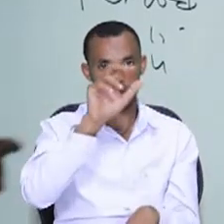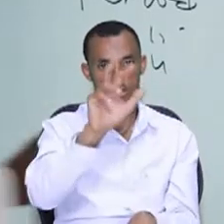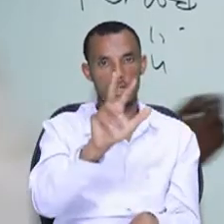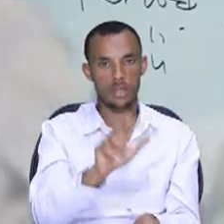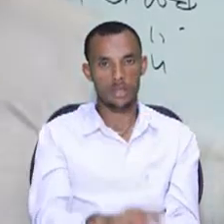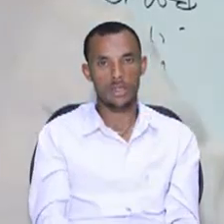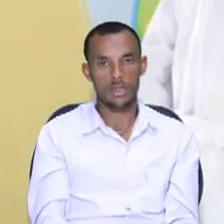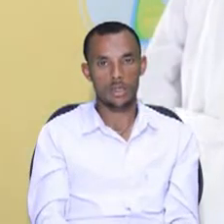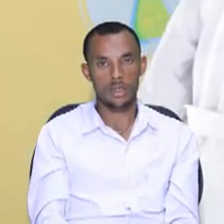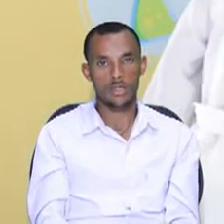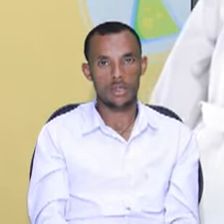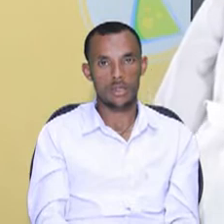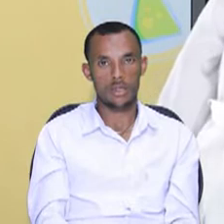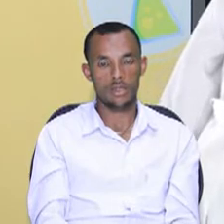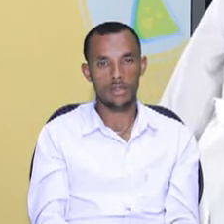contains